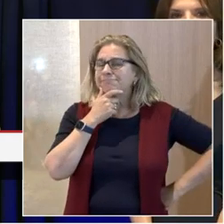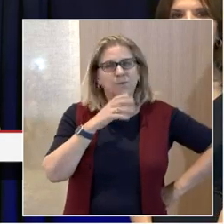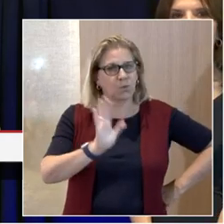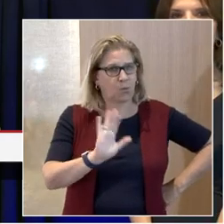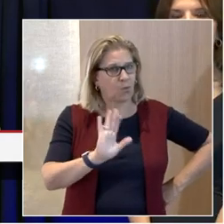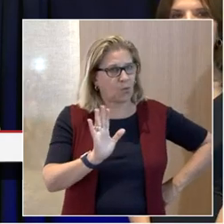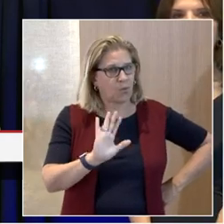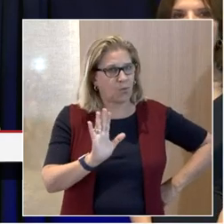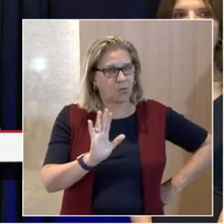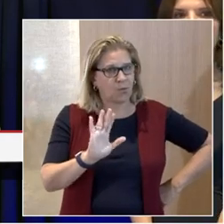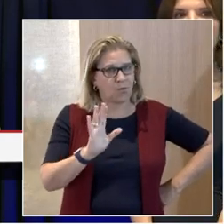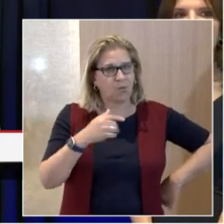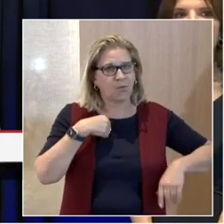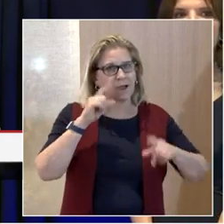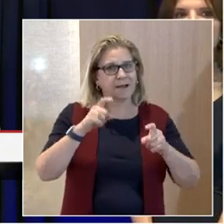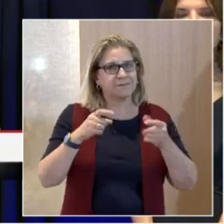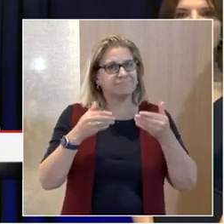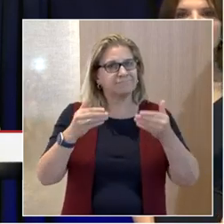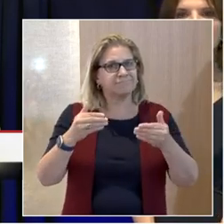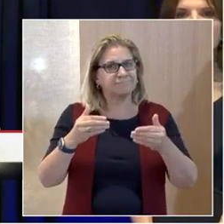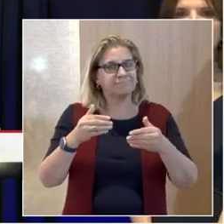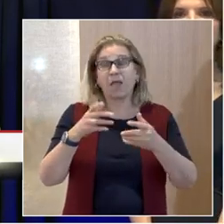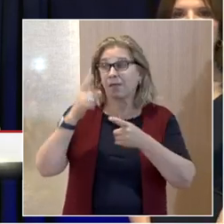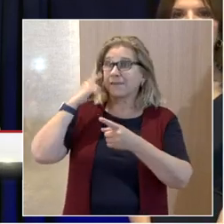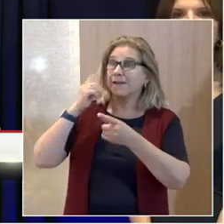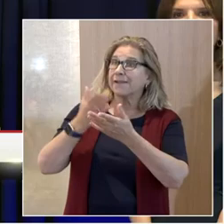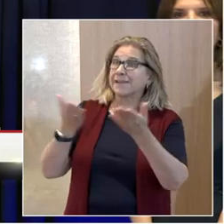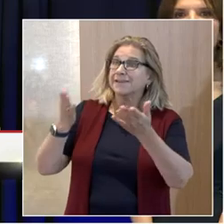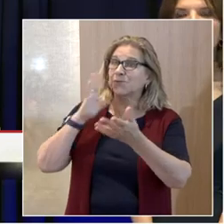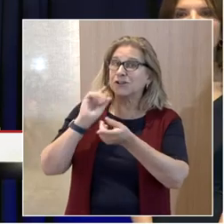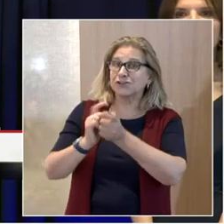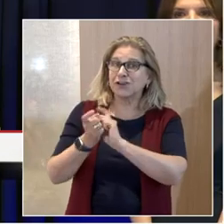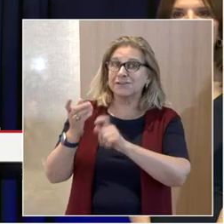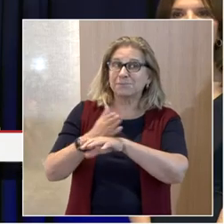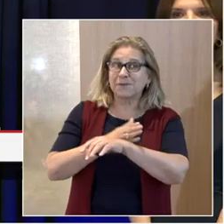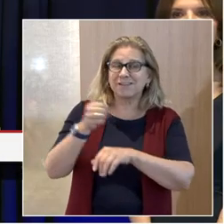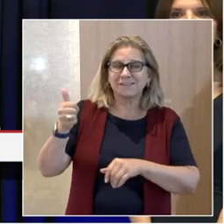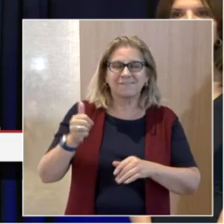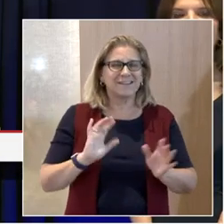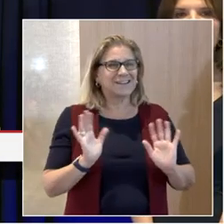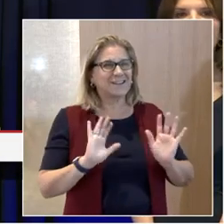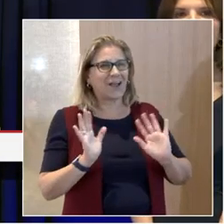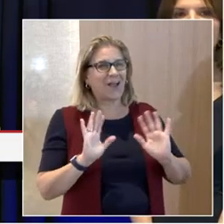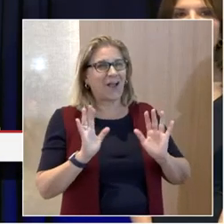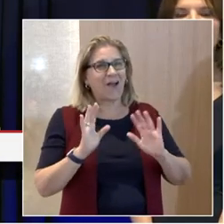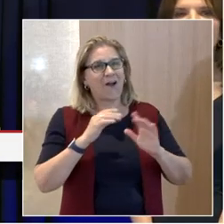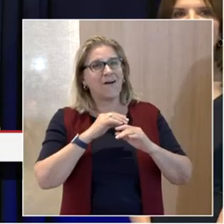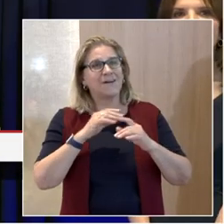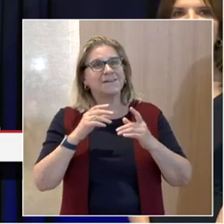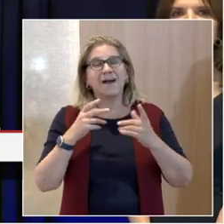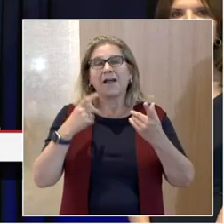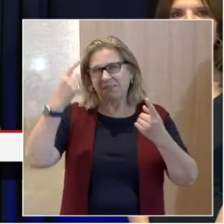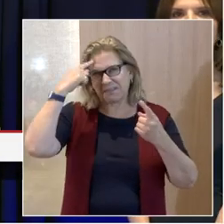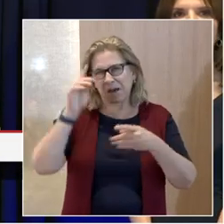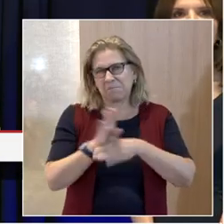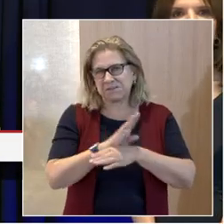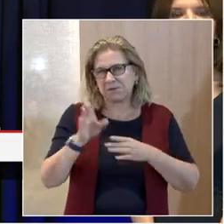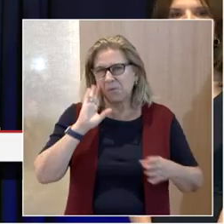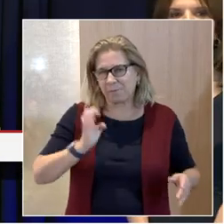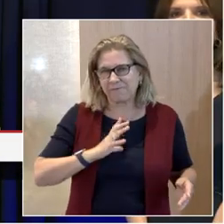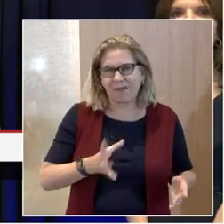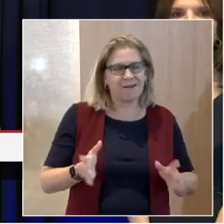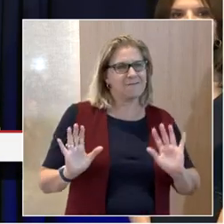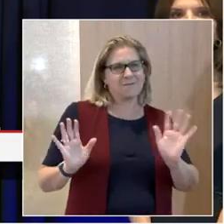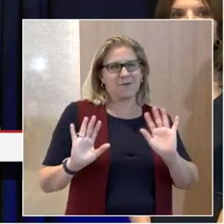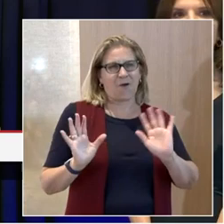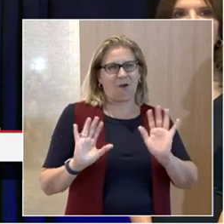on its own. We're not going to sit and hope that somehow the market will magically correct itself. This is the time for us to take bold action and